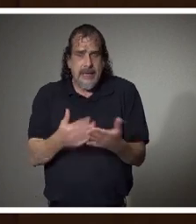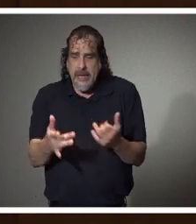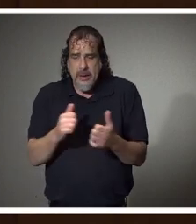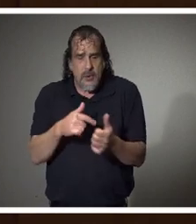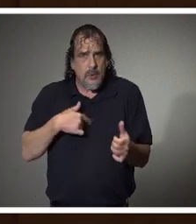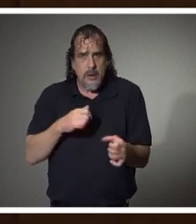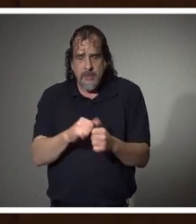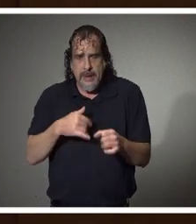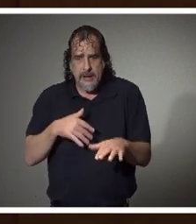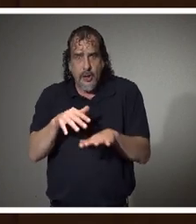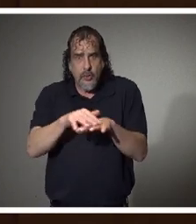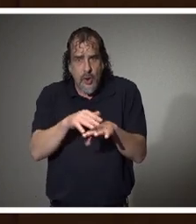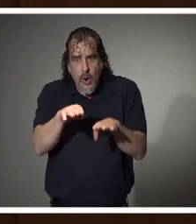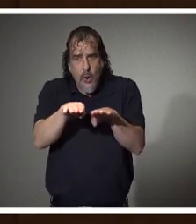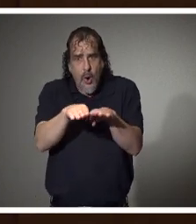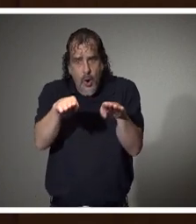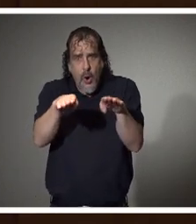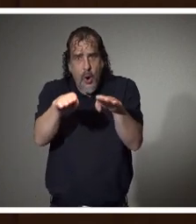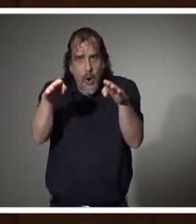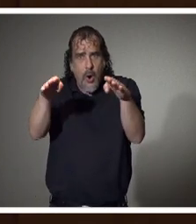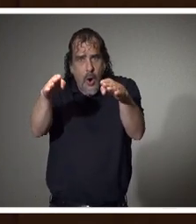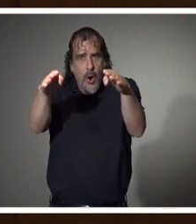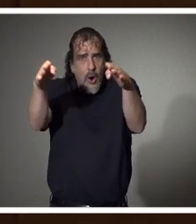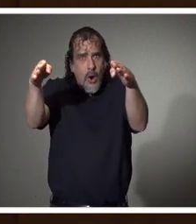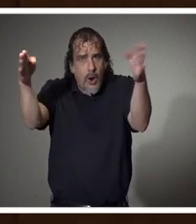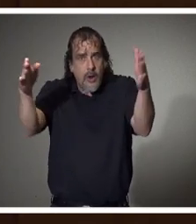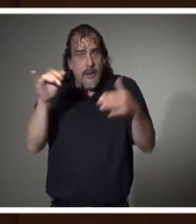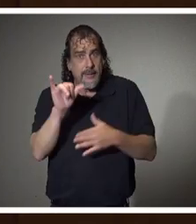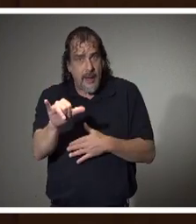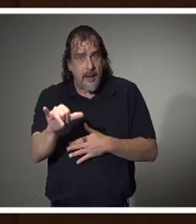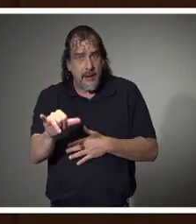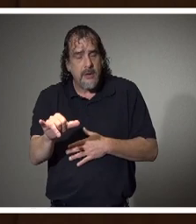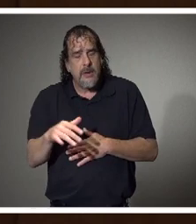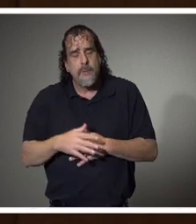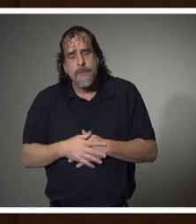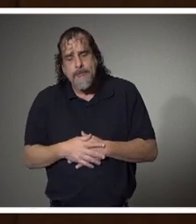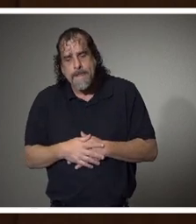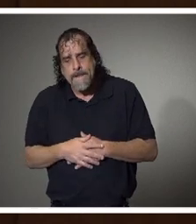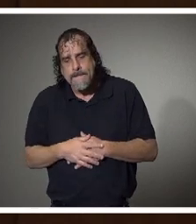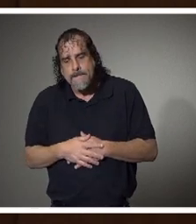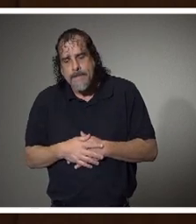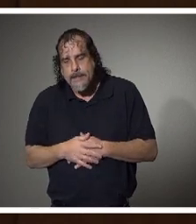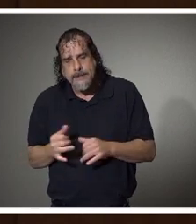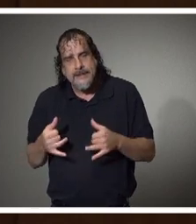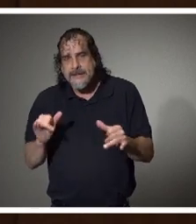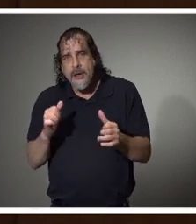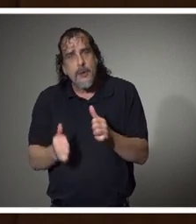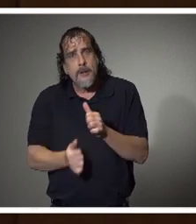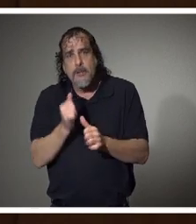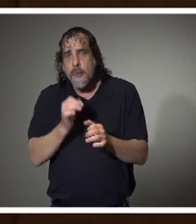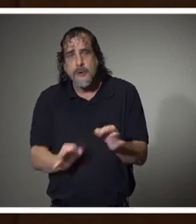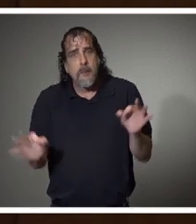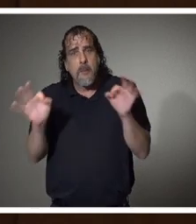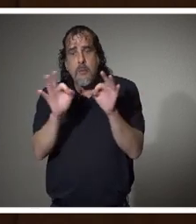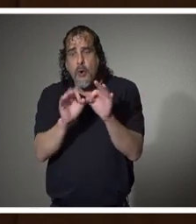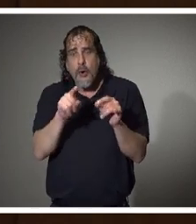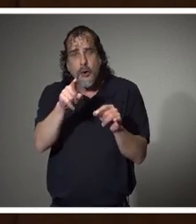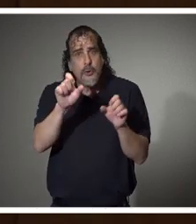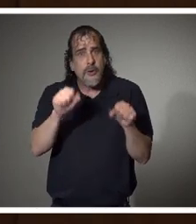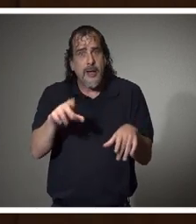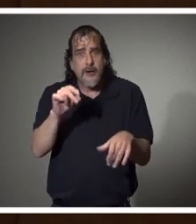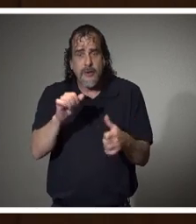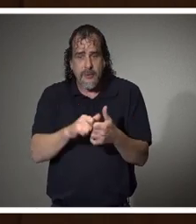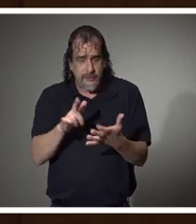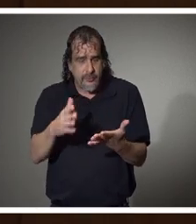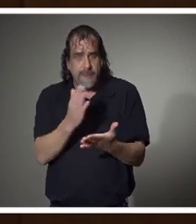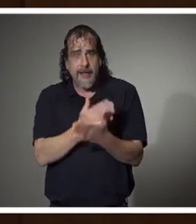measured steps toward reopening Mississippi, still the most important things that people can do are in their own